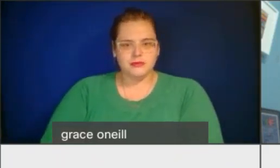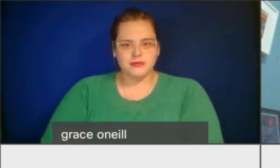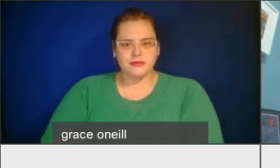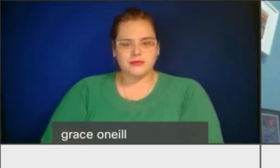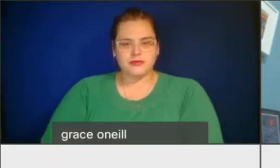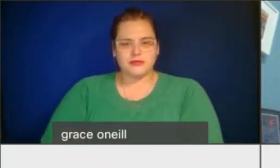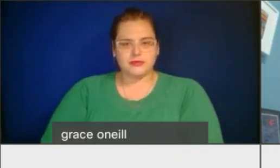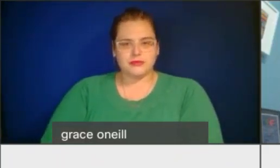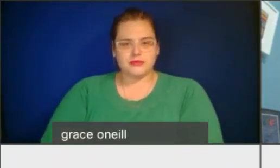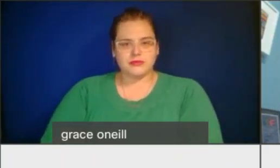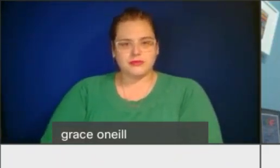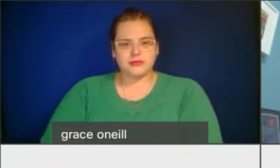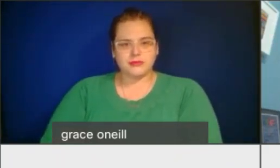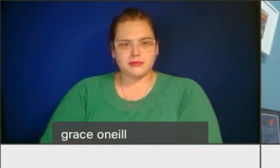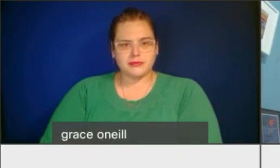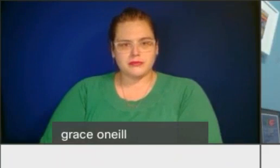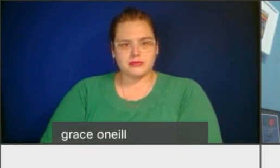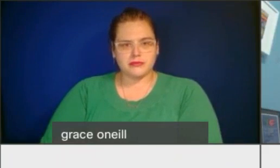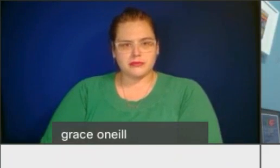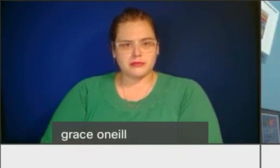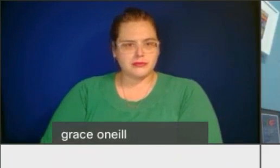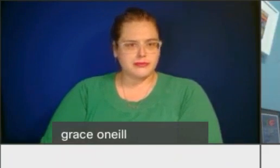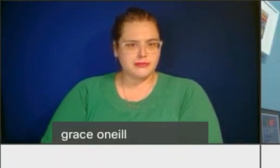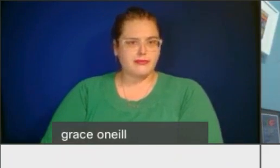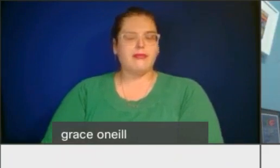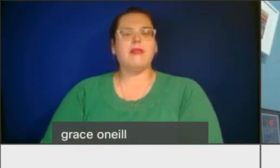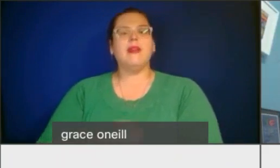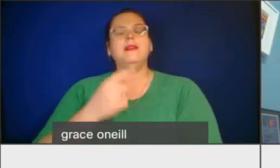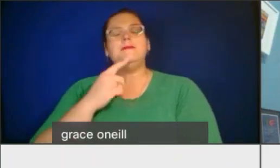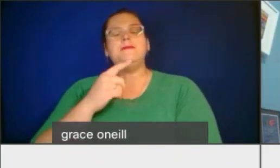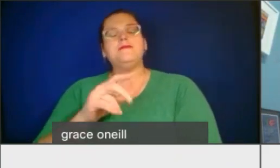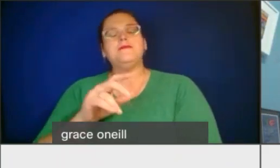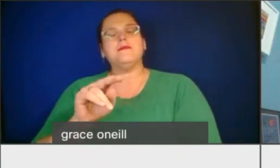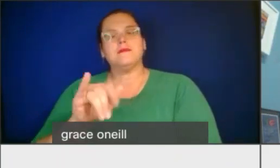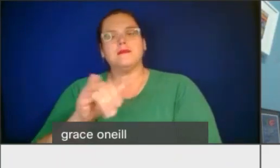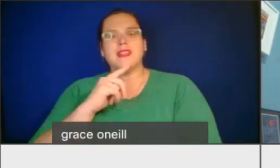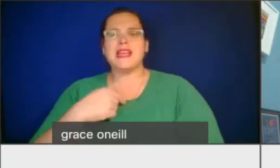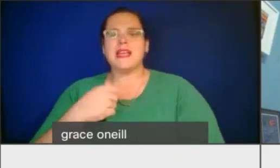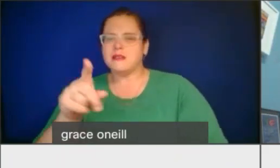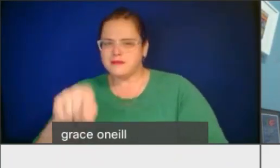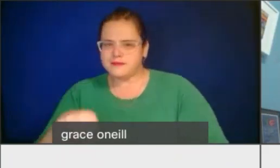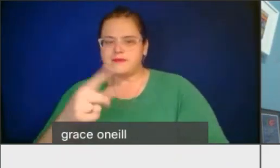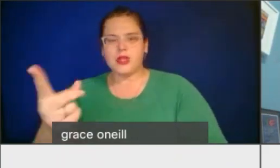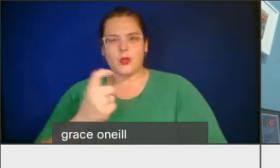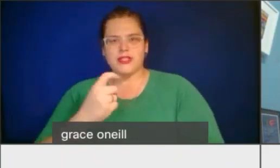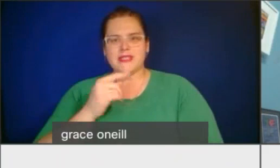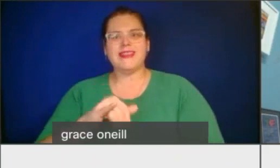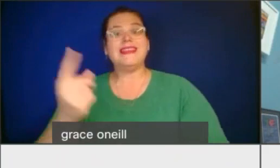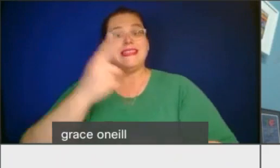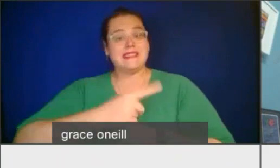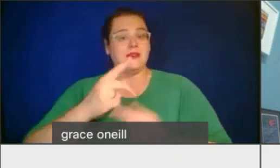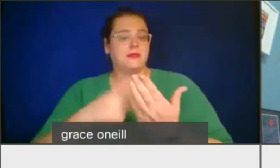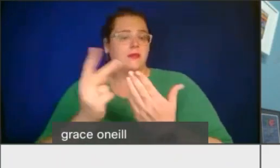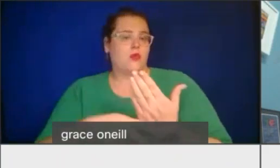I think a number of day programs that reopened last year to in-person services have closed to in-person services in